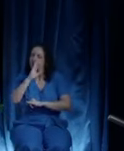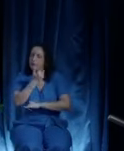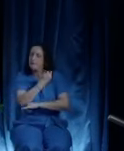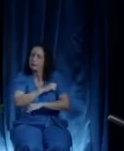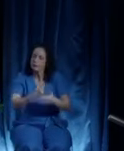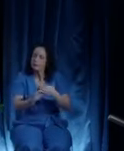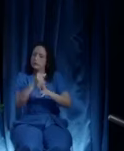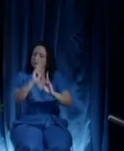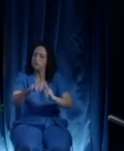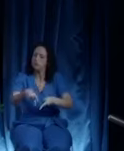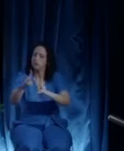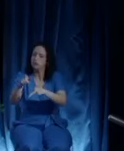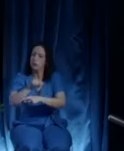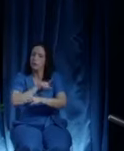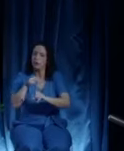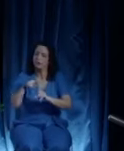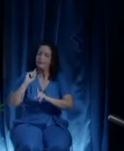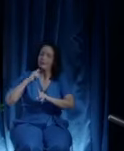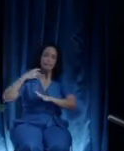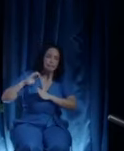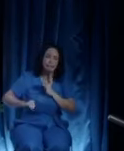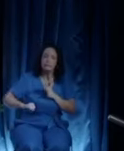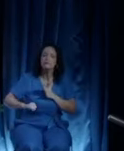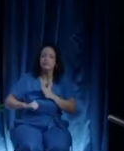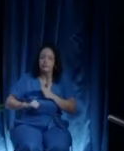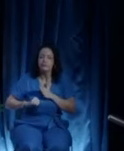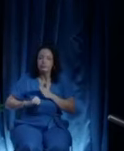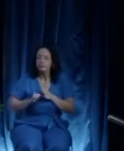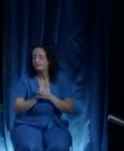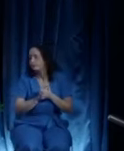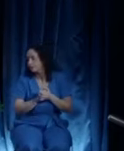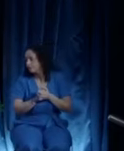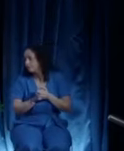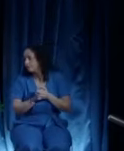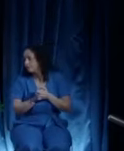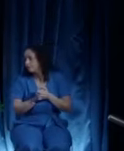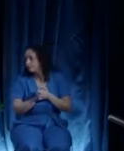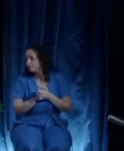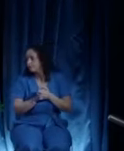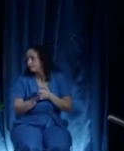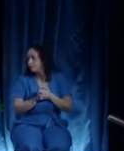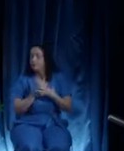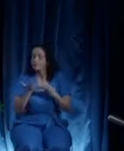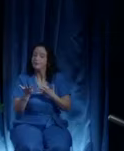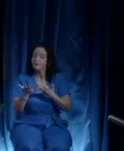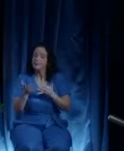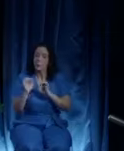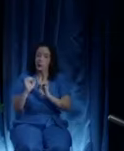his ruthlessness, and that's where his sacrificing of innocence in the